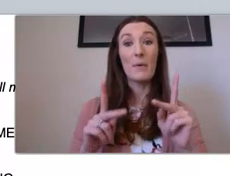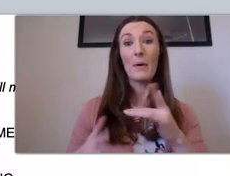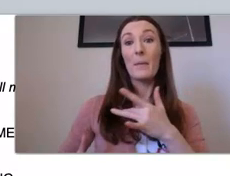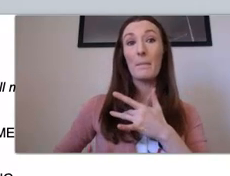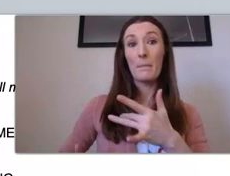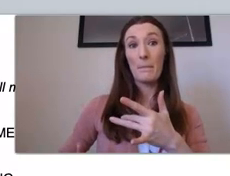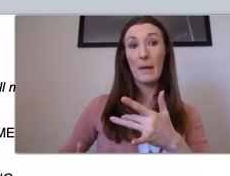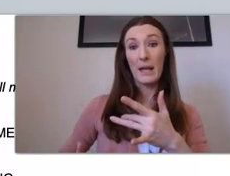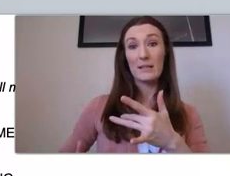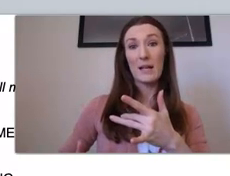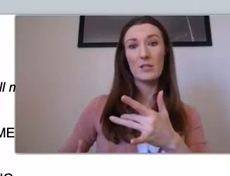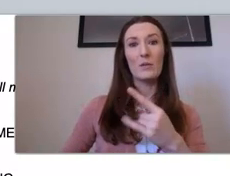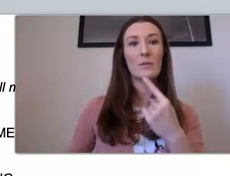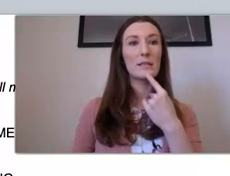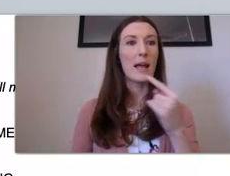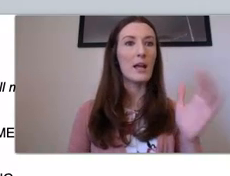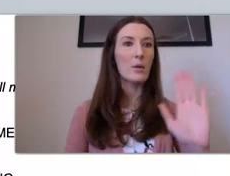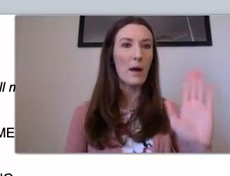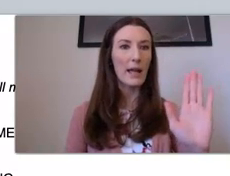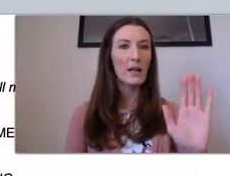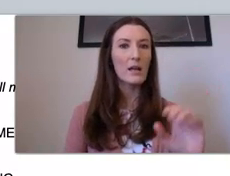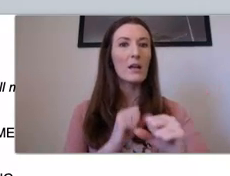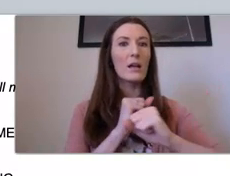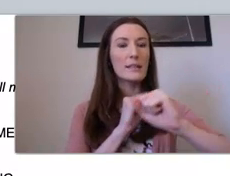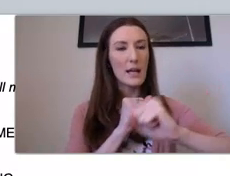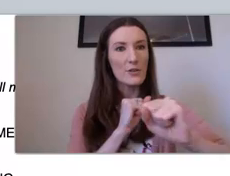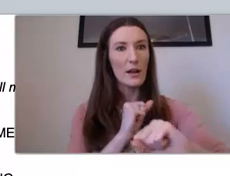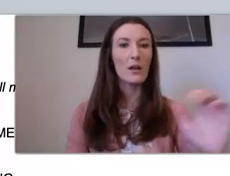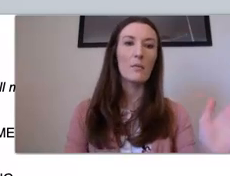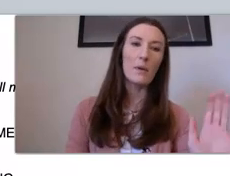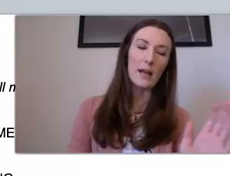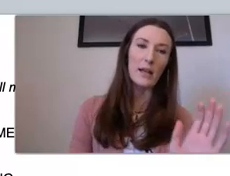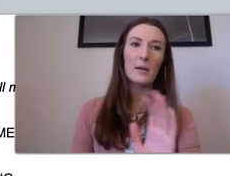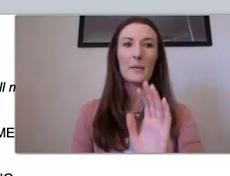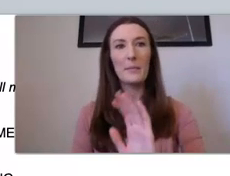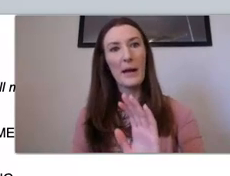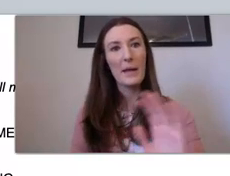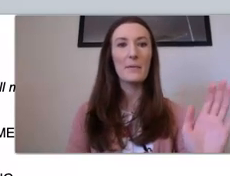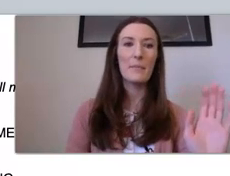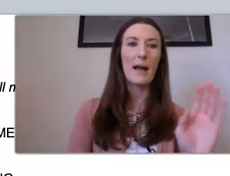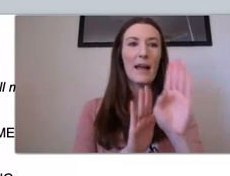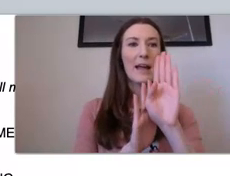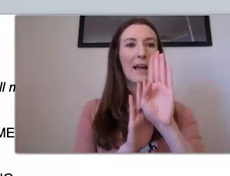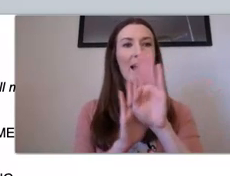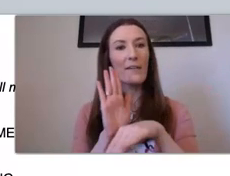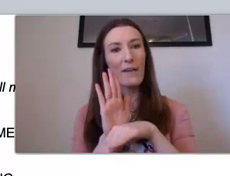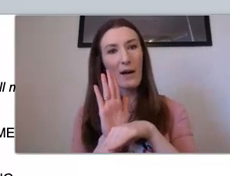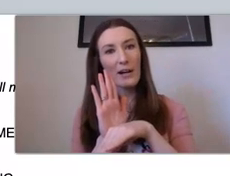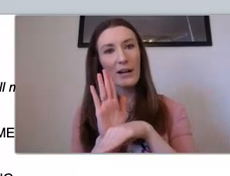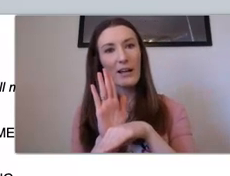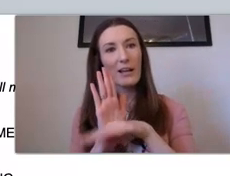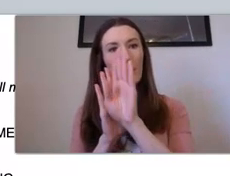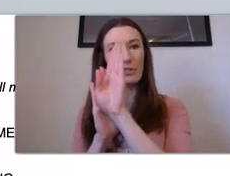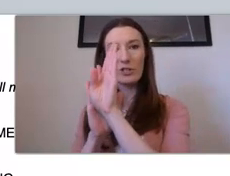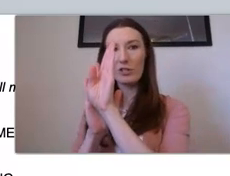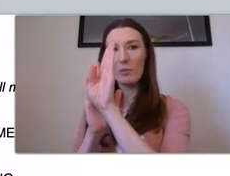deaf people, tend to say goodbye, exaggerate. Bye, bye, bye. Half